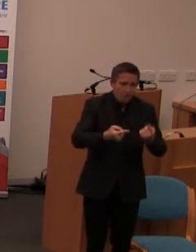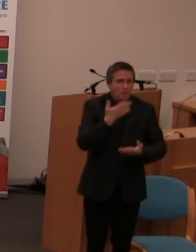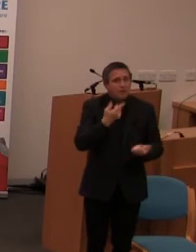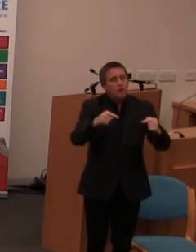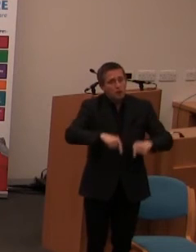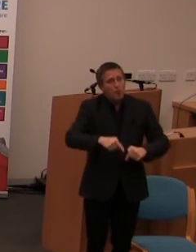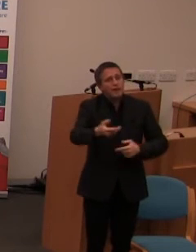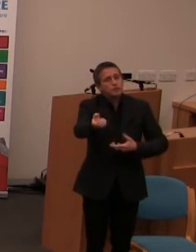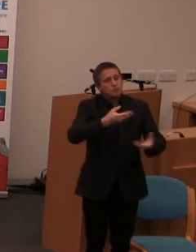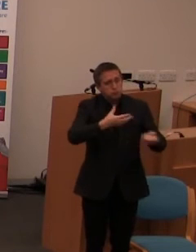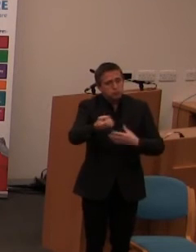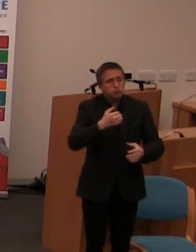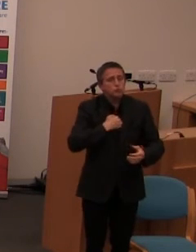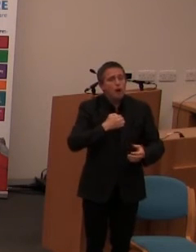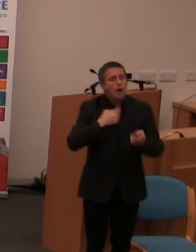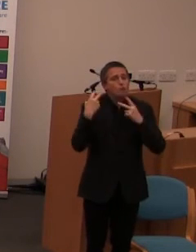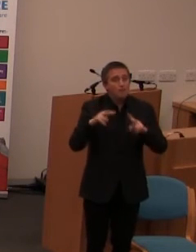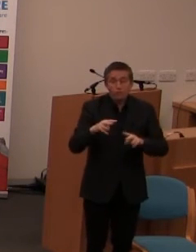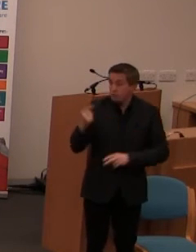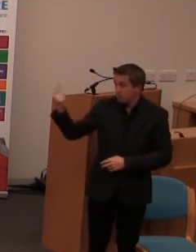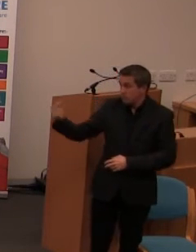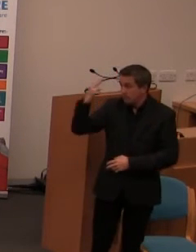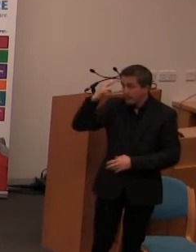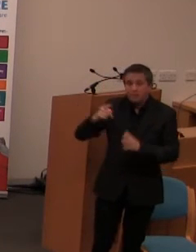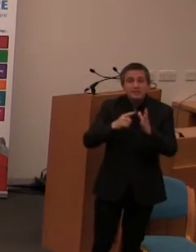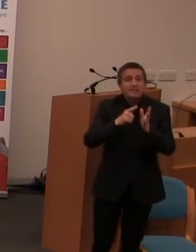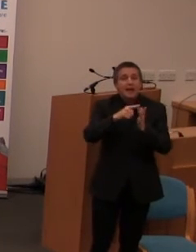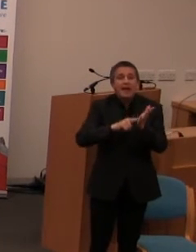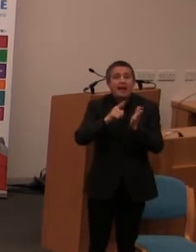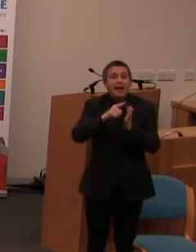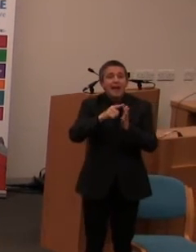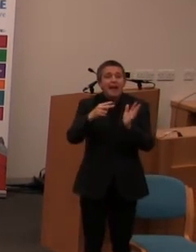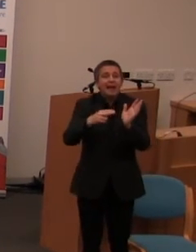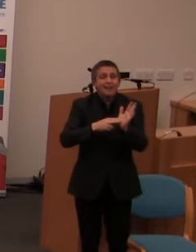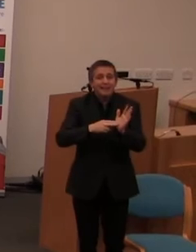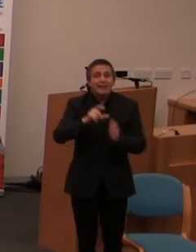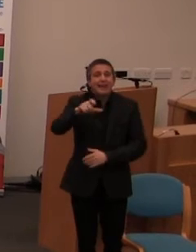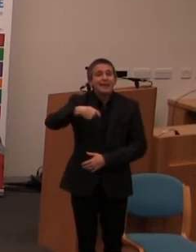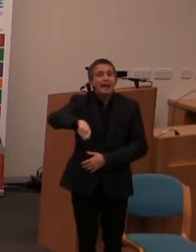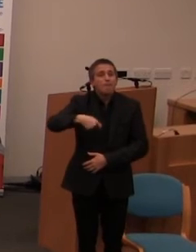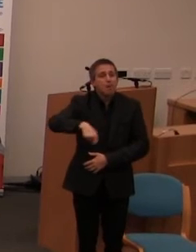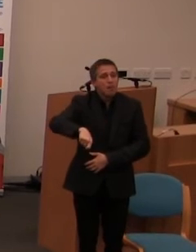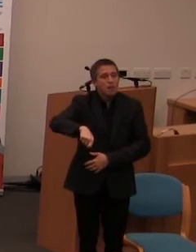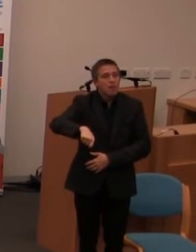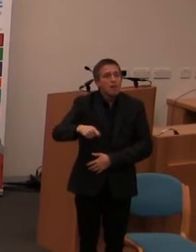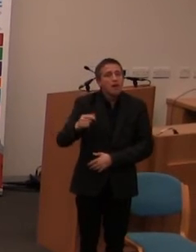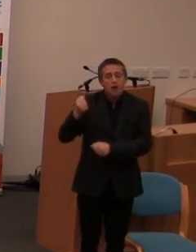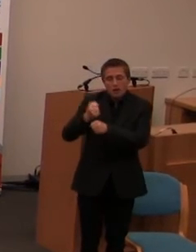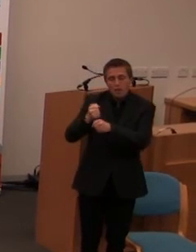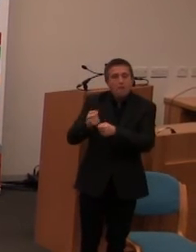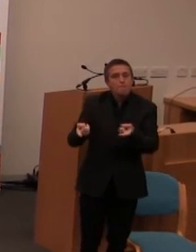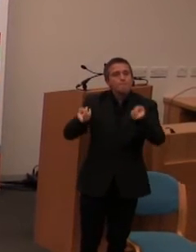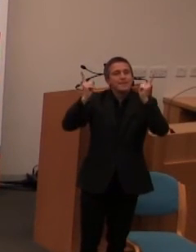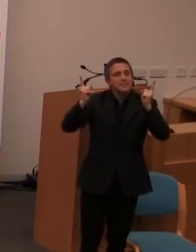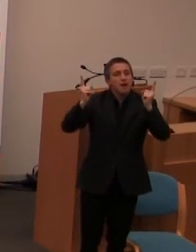to today's review. My name's Aileen Campbell. I'm the Minister for Public Health and Sport. And we've spent a